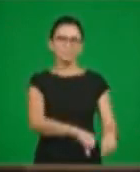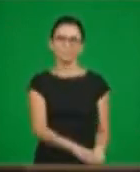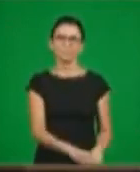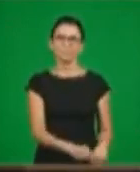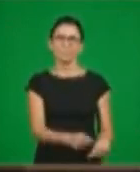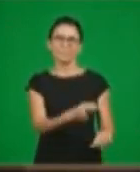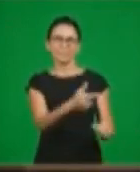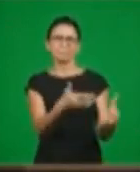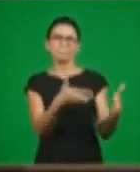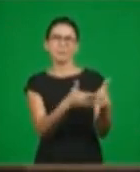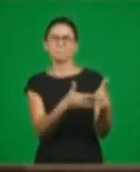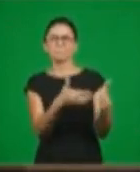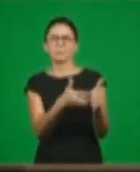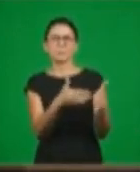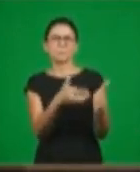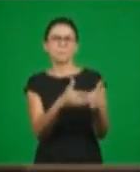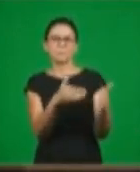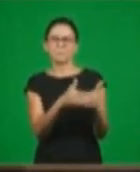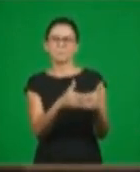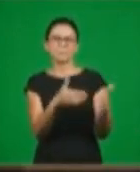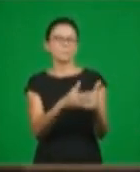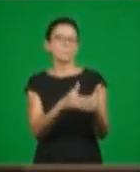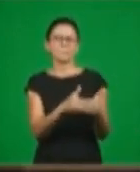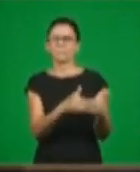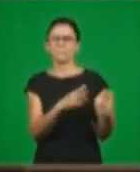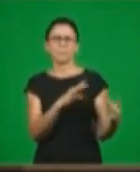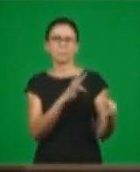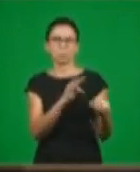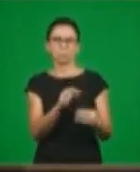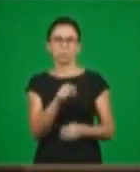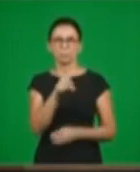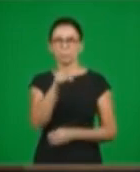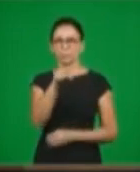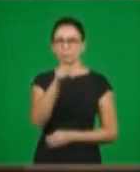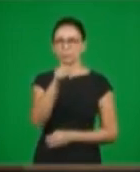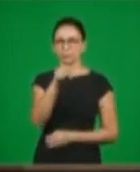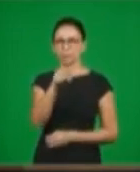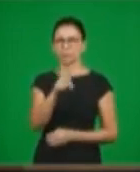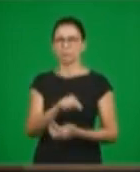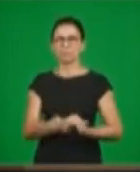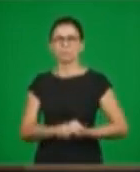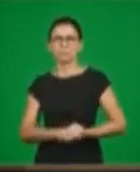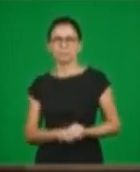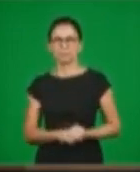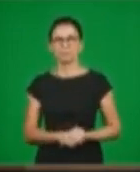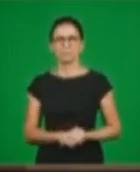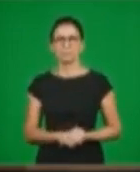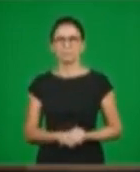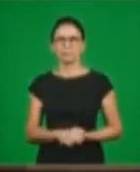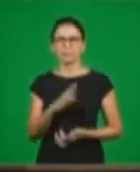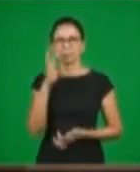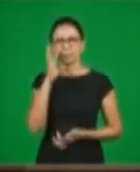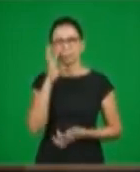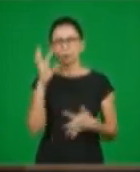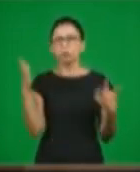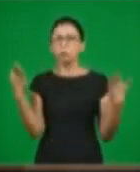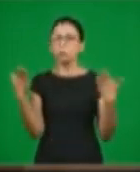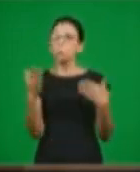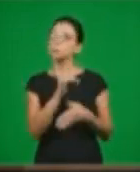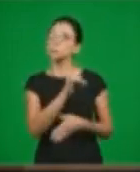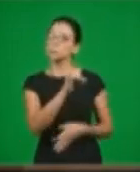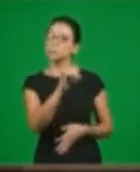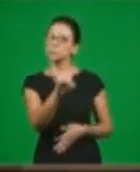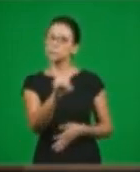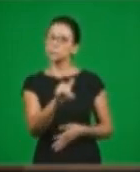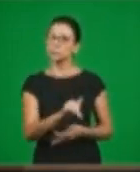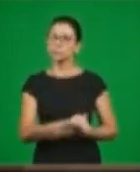where you're gonna find all the struggles. And I want to tell your brothers that in the Hacinha and worldwide, and I want to